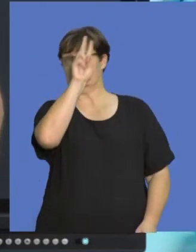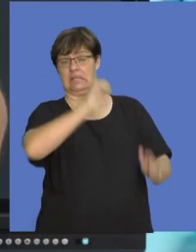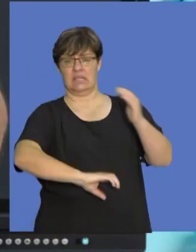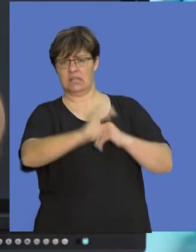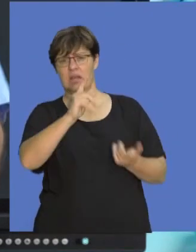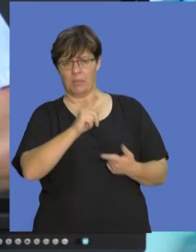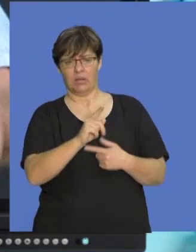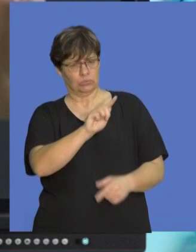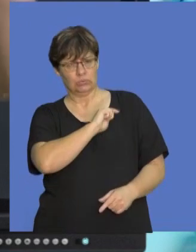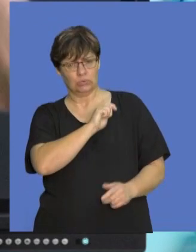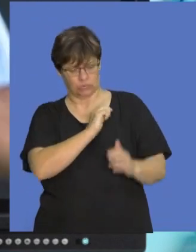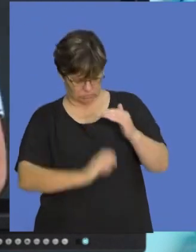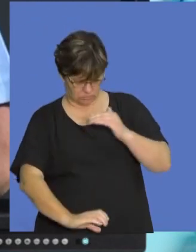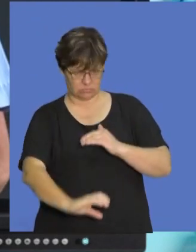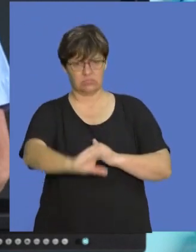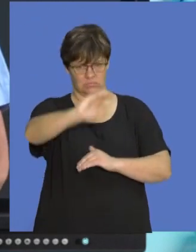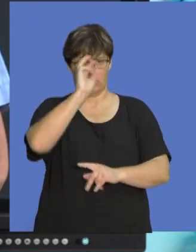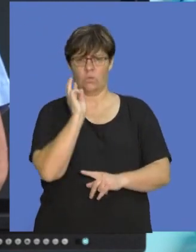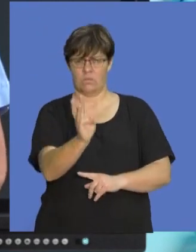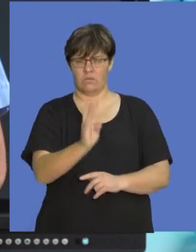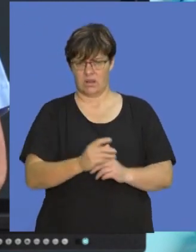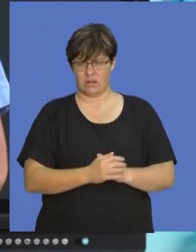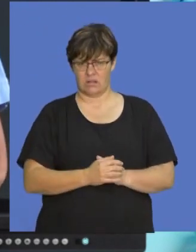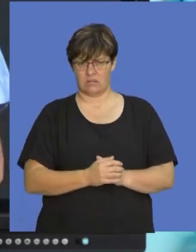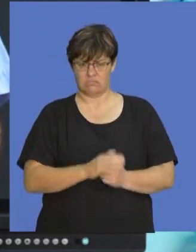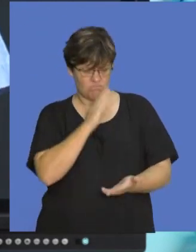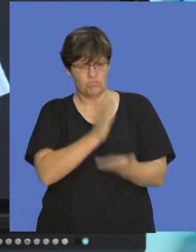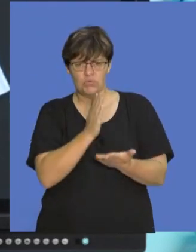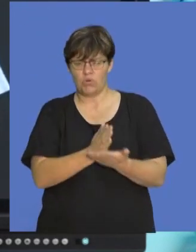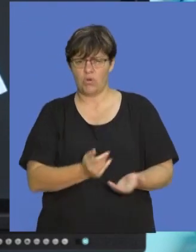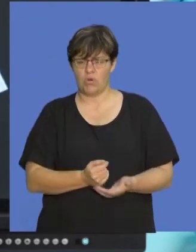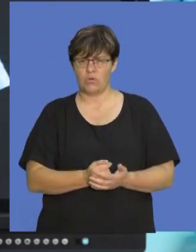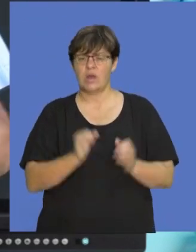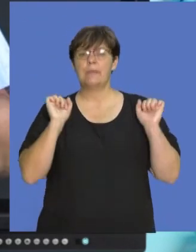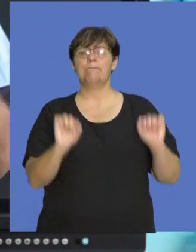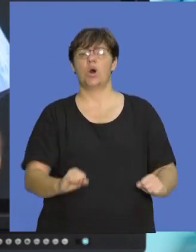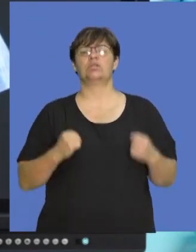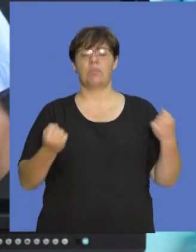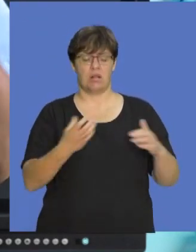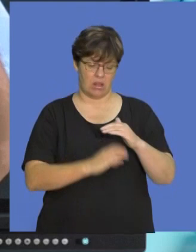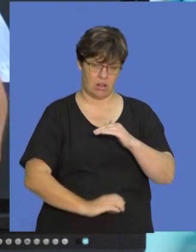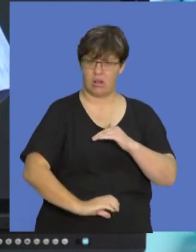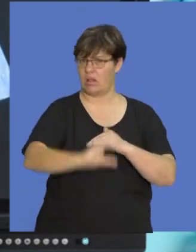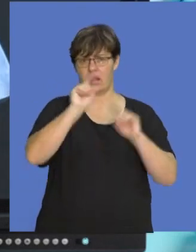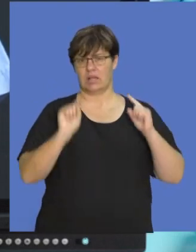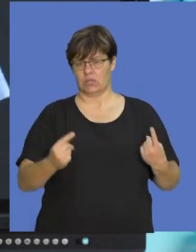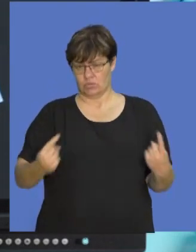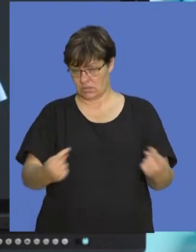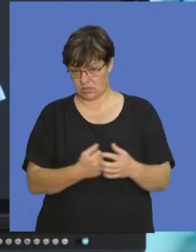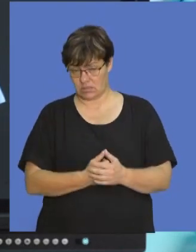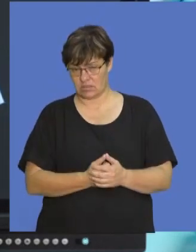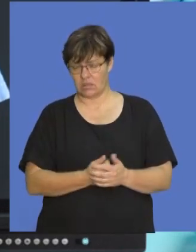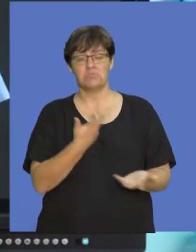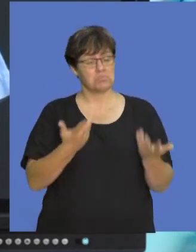the sun, but the sun will certainly come up tomorrow morning, as sure as anything. It's impossible for the sun not to come